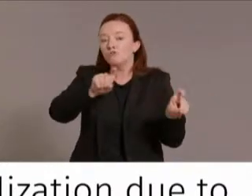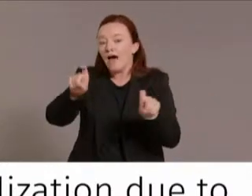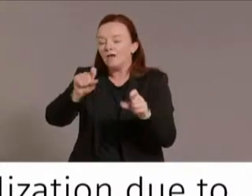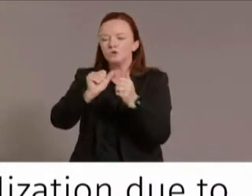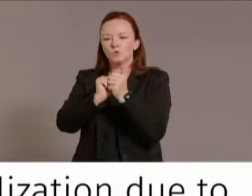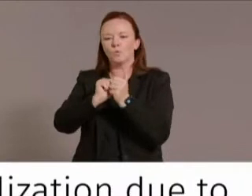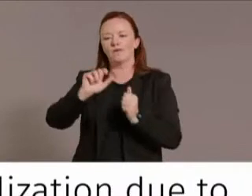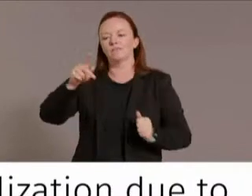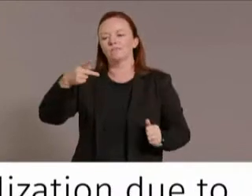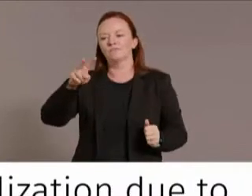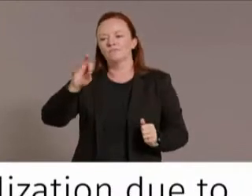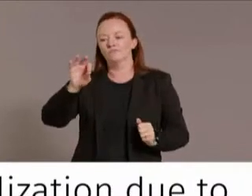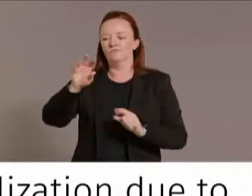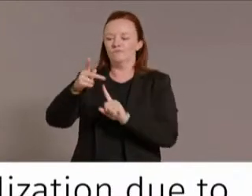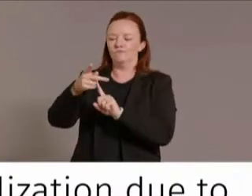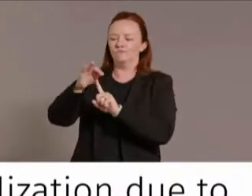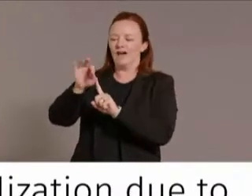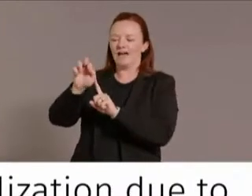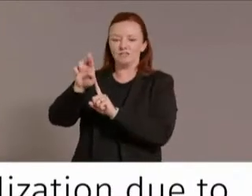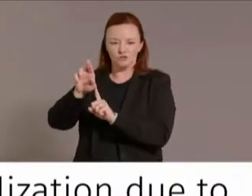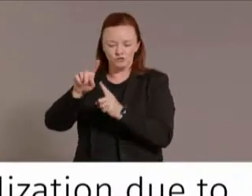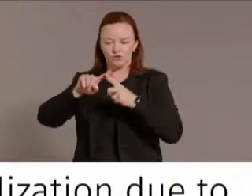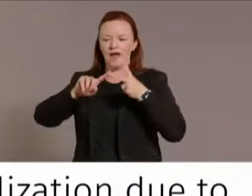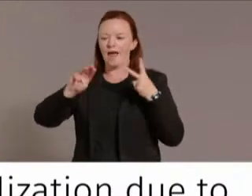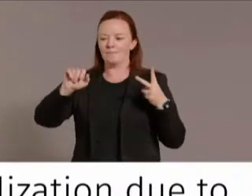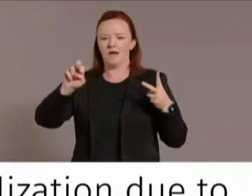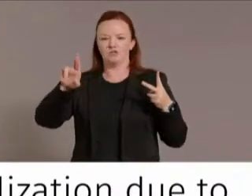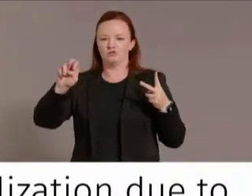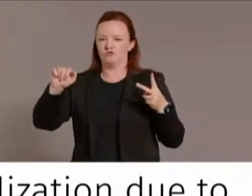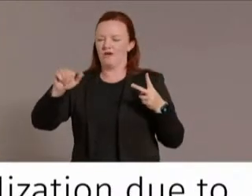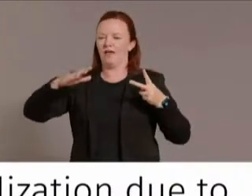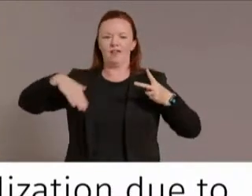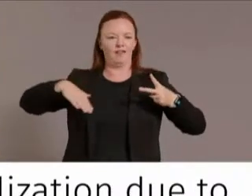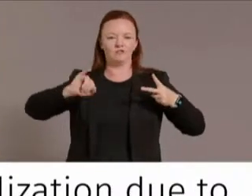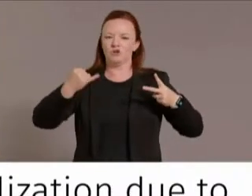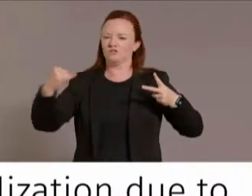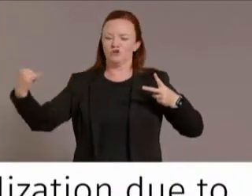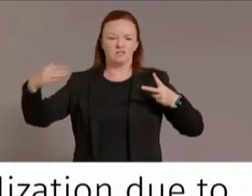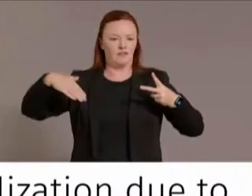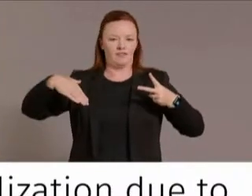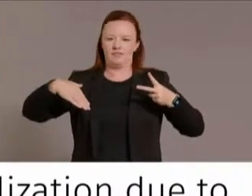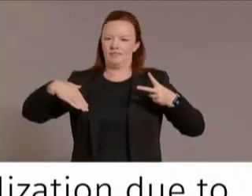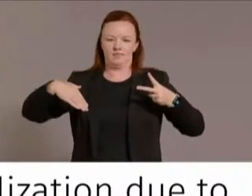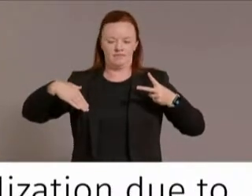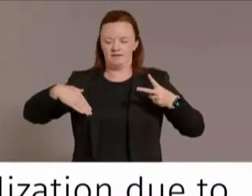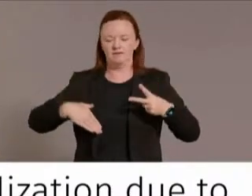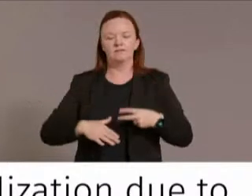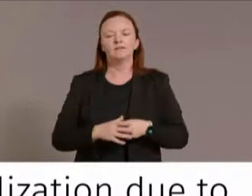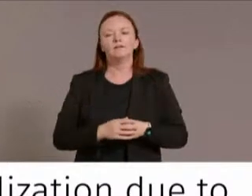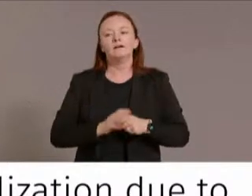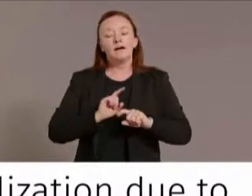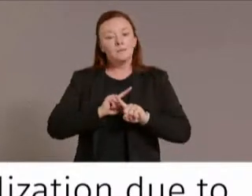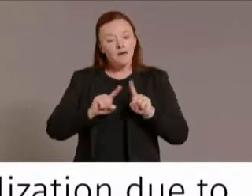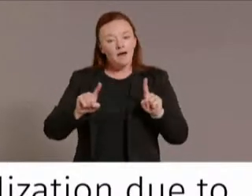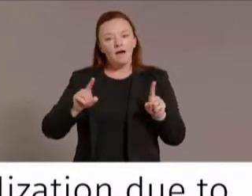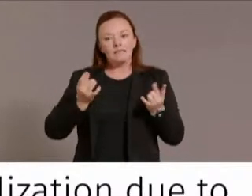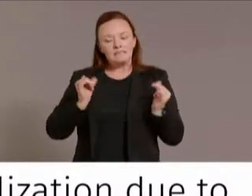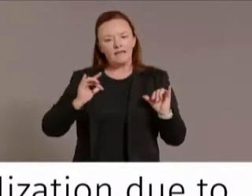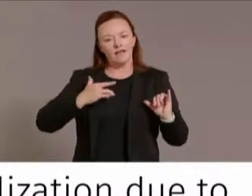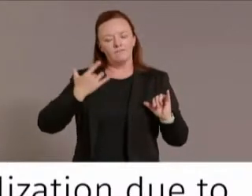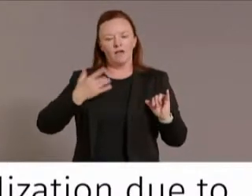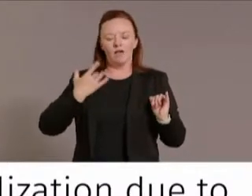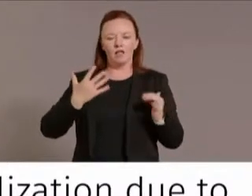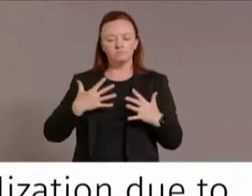these started being conducted prior to the release of the Johnson & Johnson vaccine. But it is very,